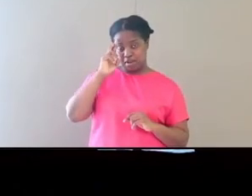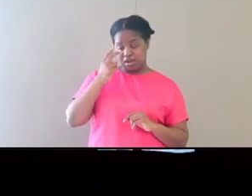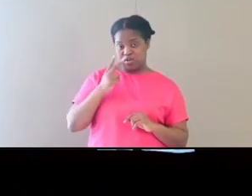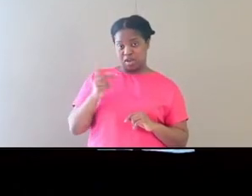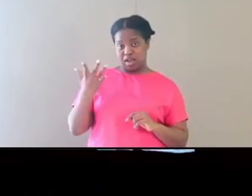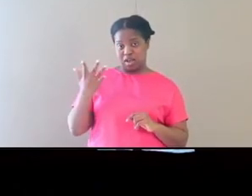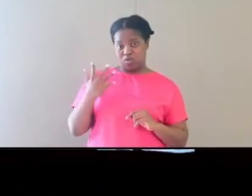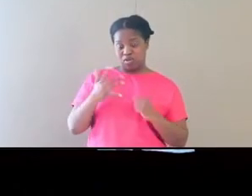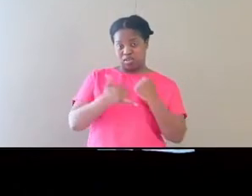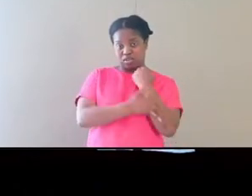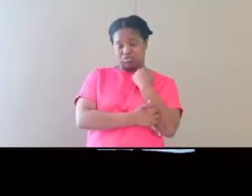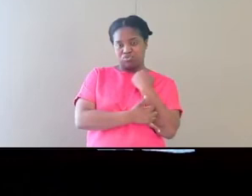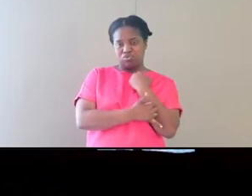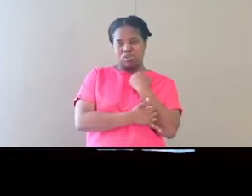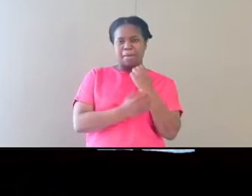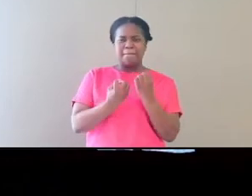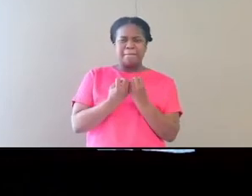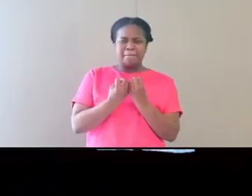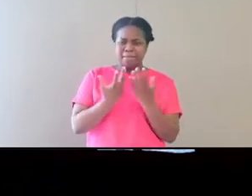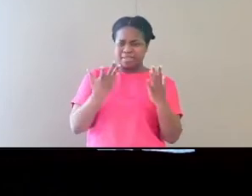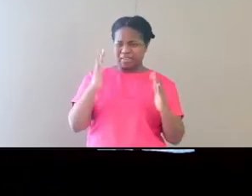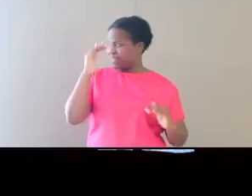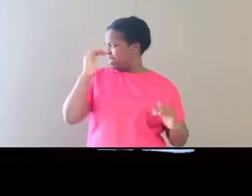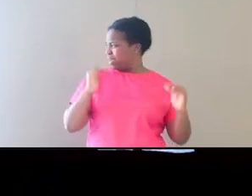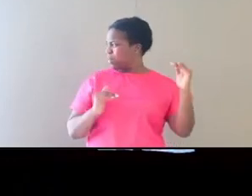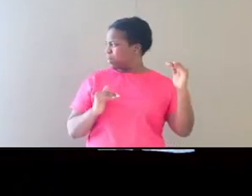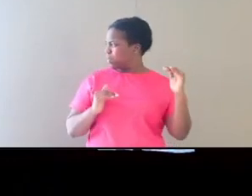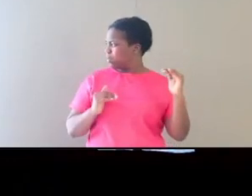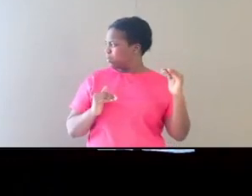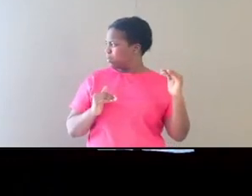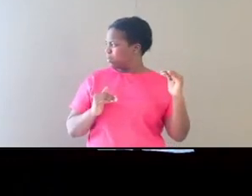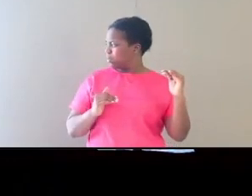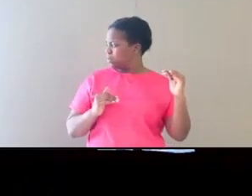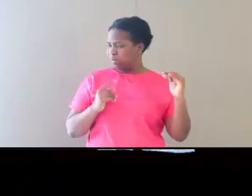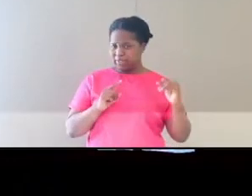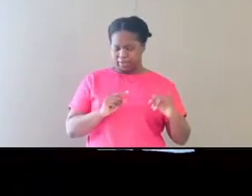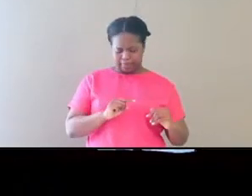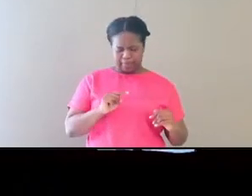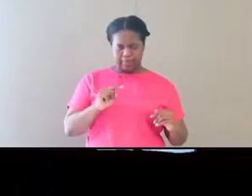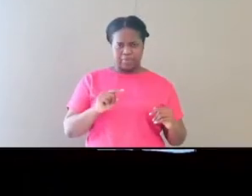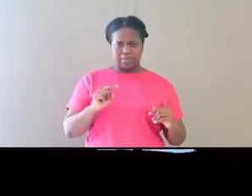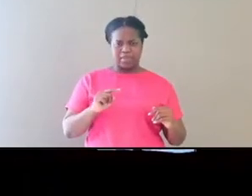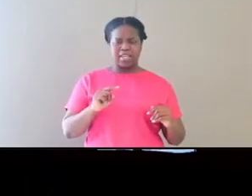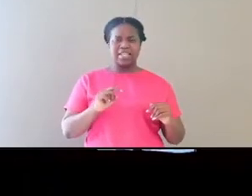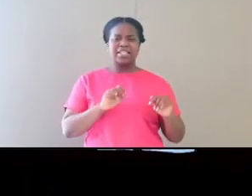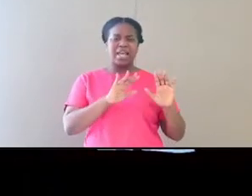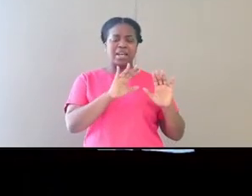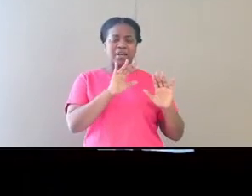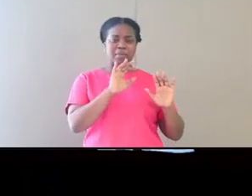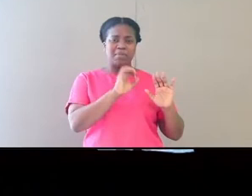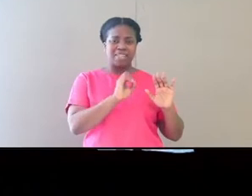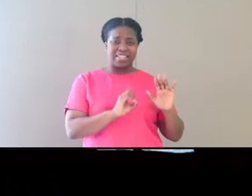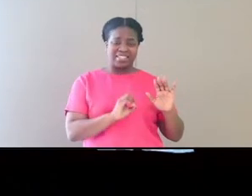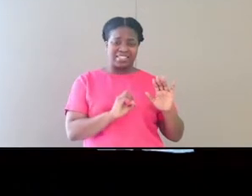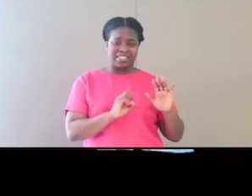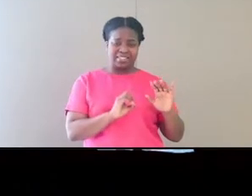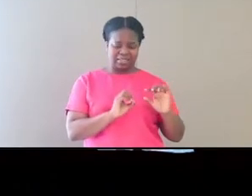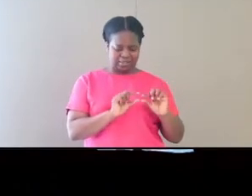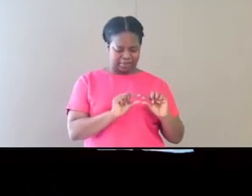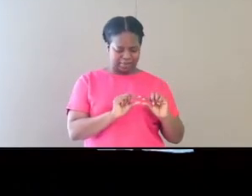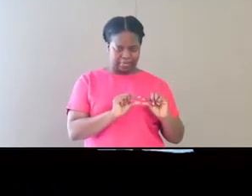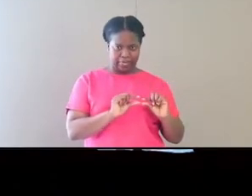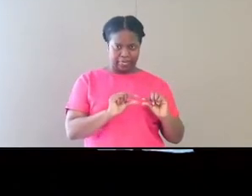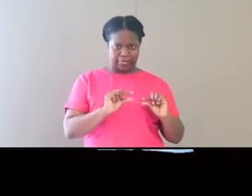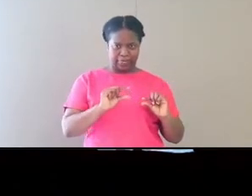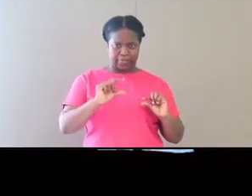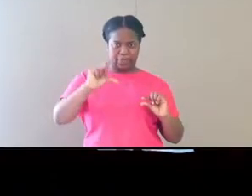in the country, massively unequal. So the richest 10% earn more than 50% of all the income in the country,